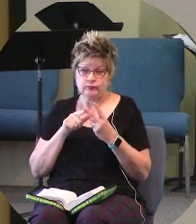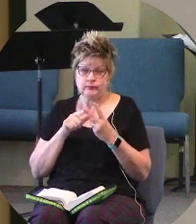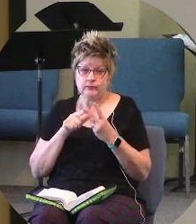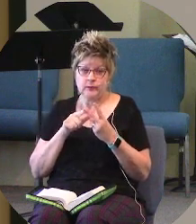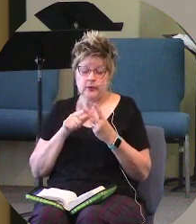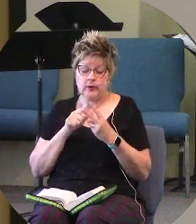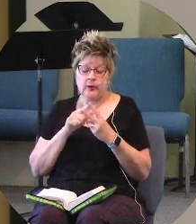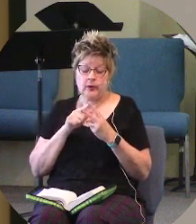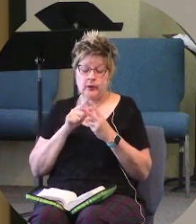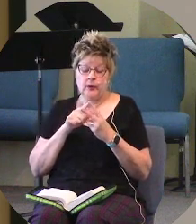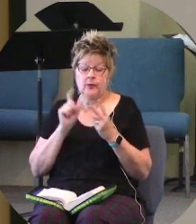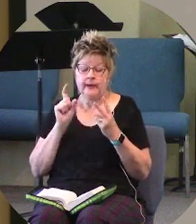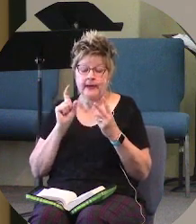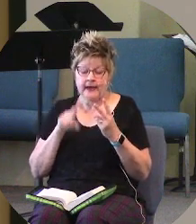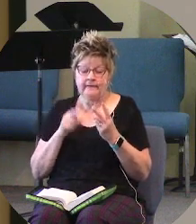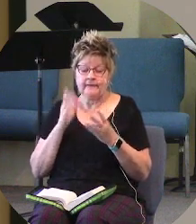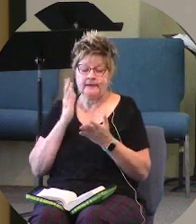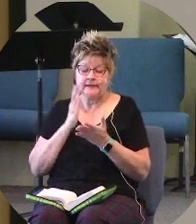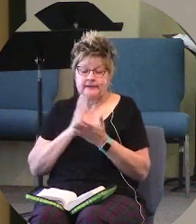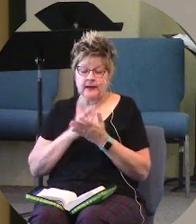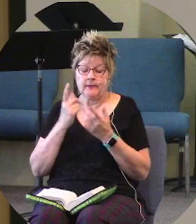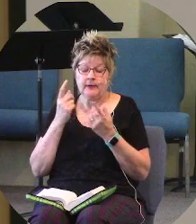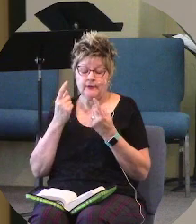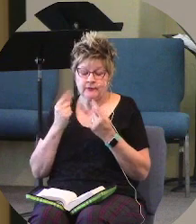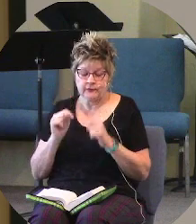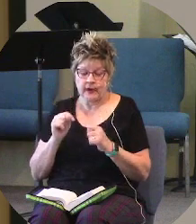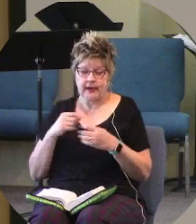we have to stop trying to please